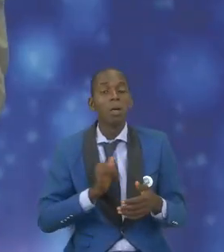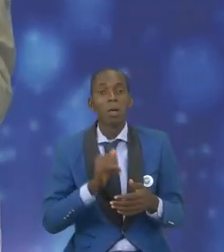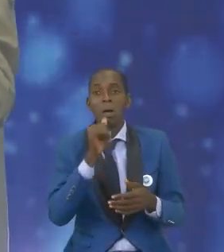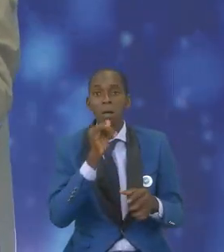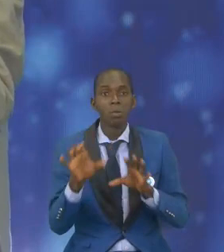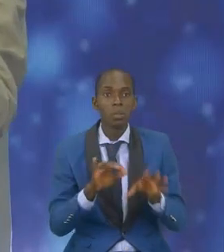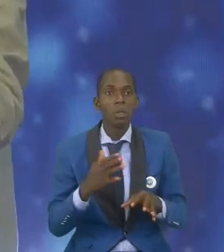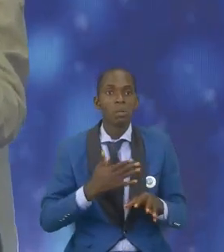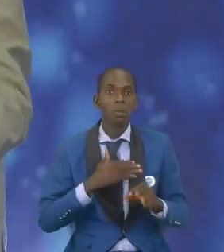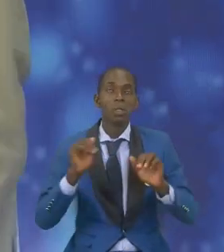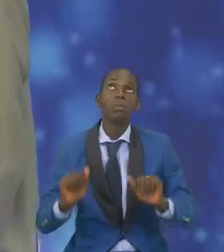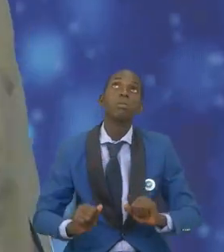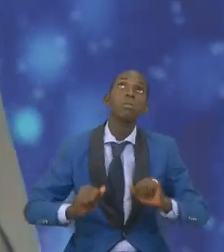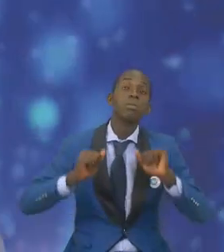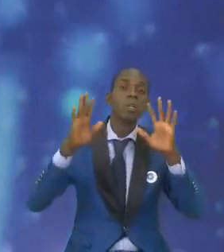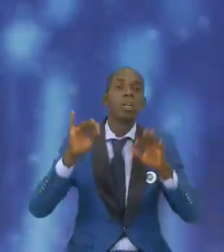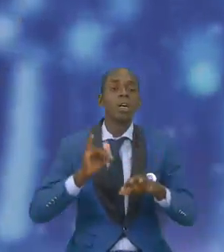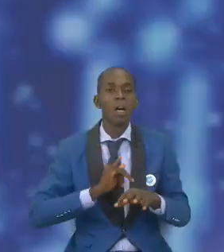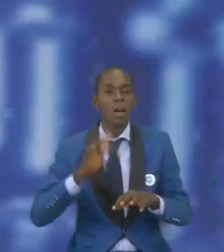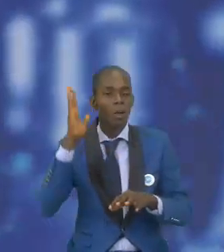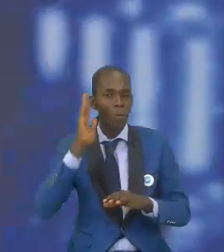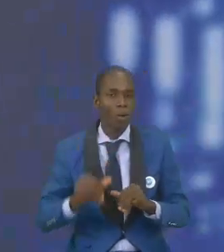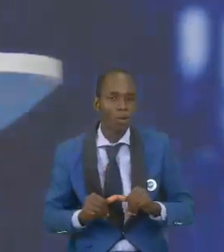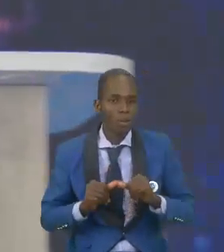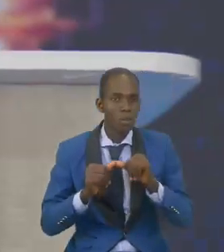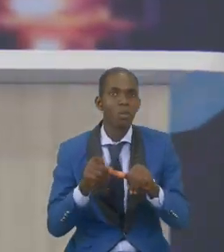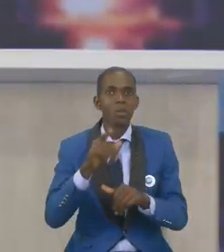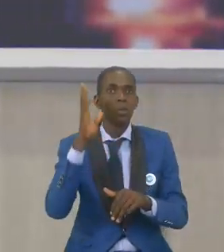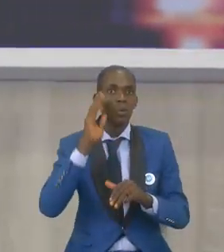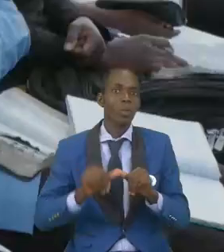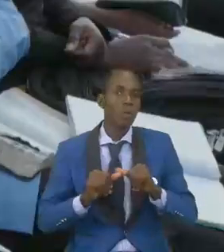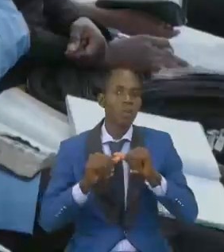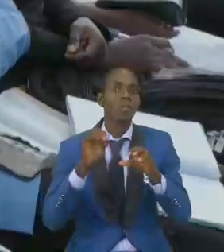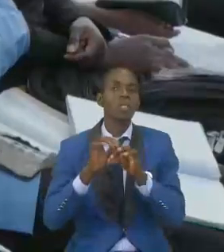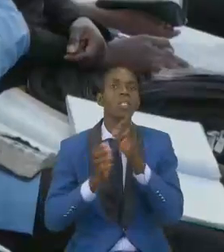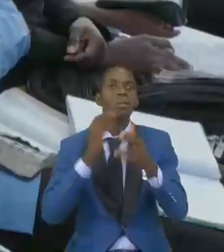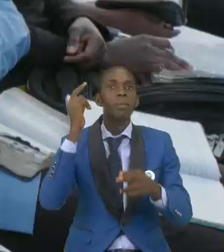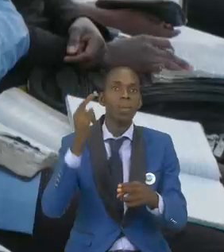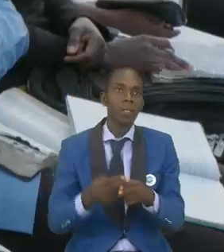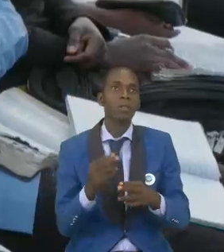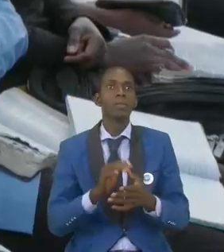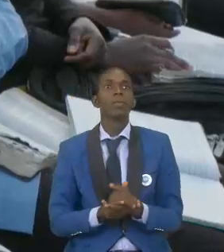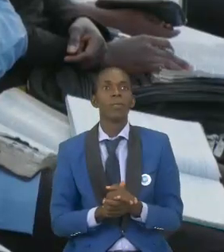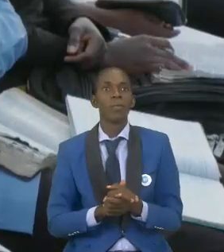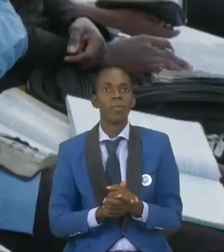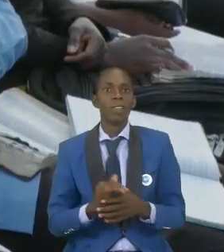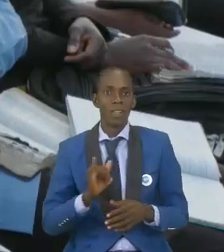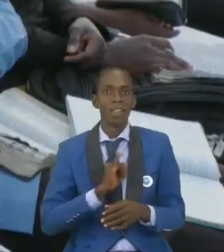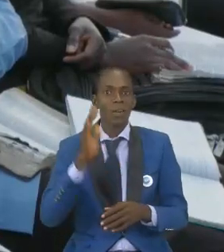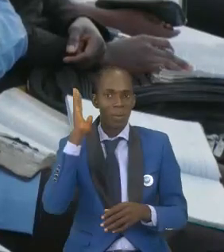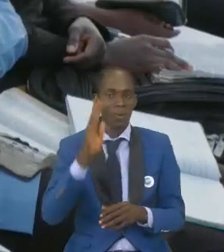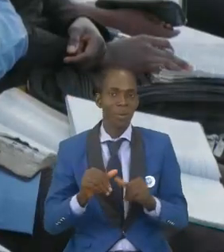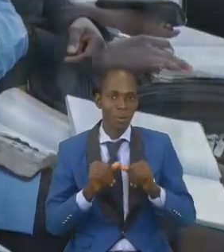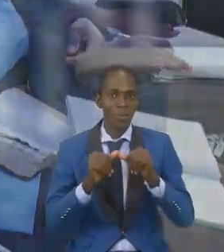my consecration, I will continue. You will continue in Jesus' name. And if you continue, you'll